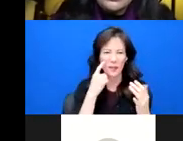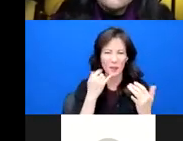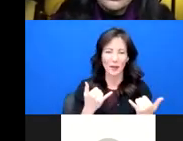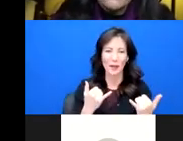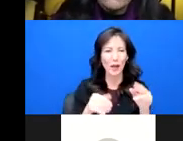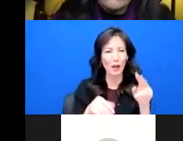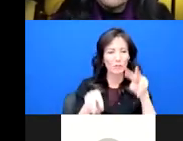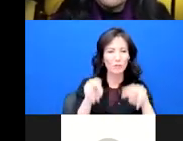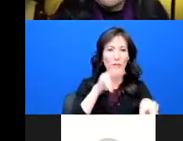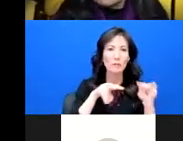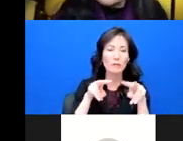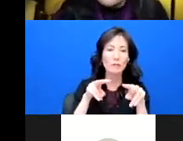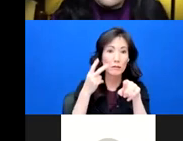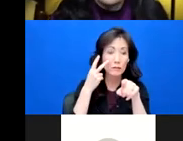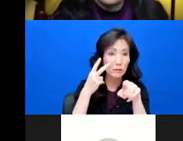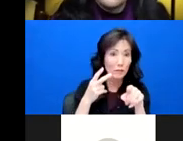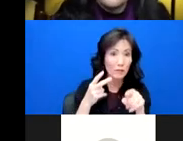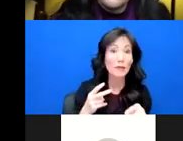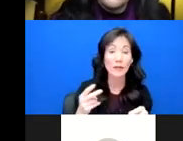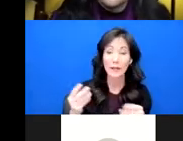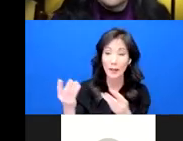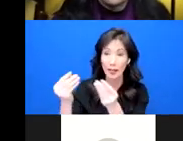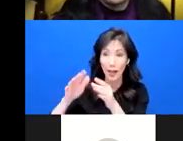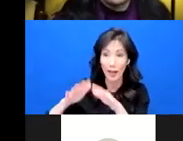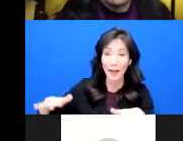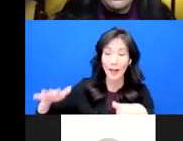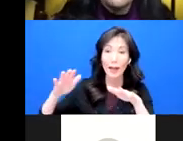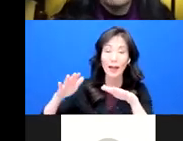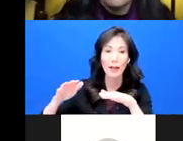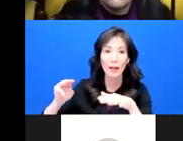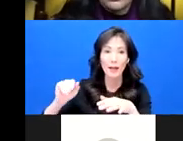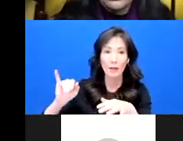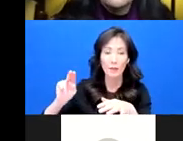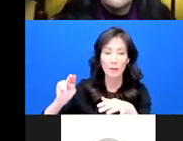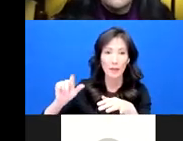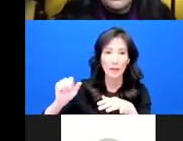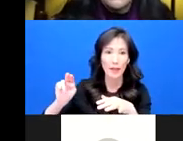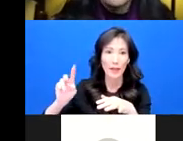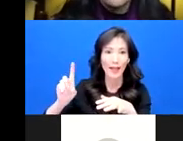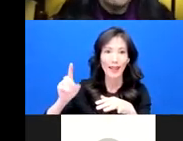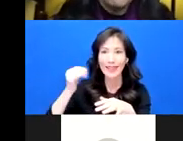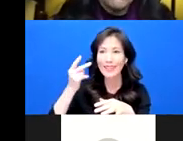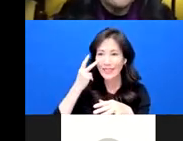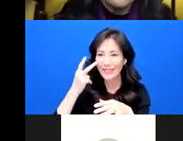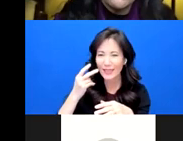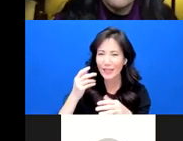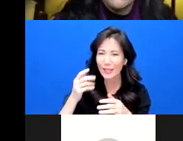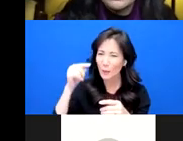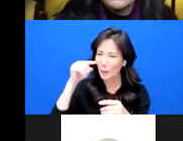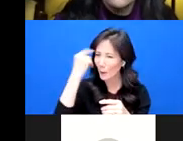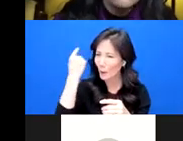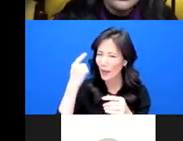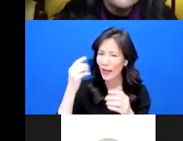overlay is that on the mainland, you can see that there's those black bold lines. And those are the proposed draft